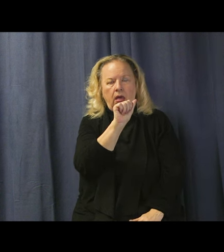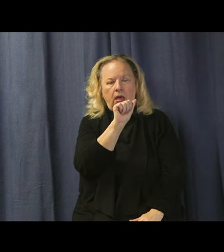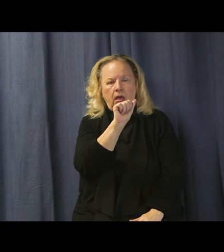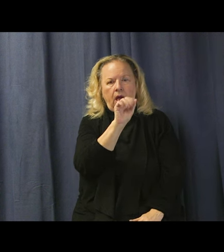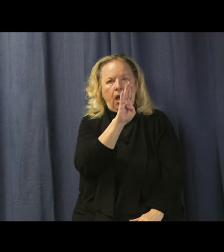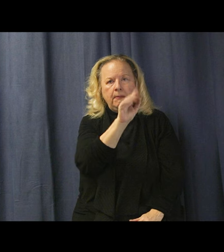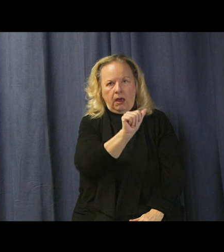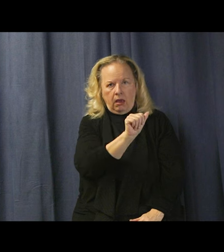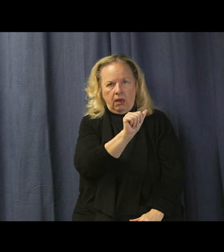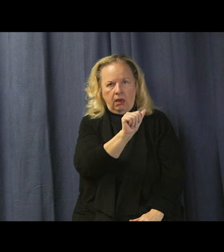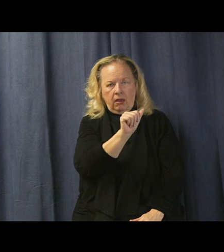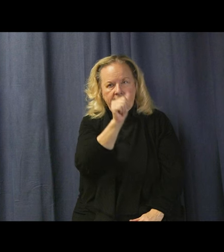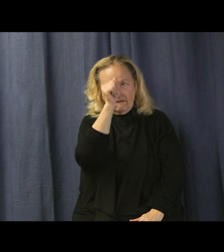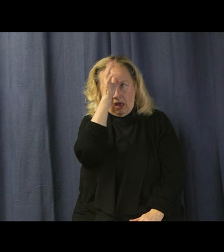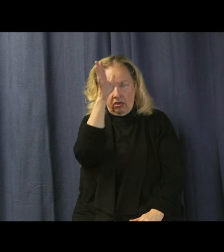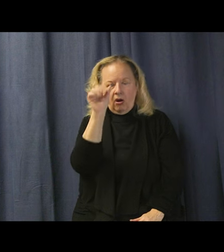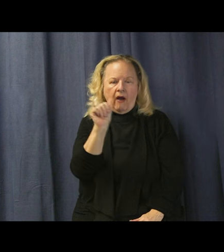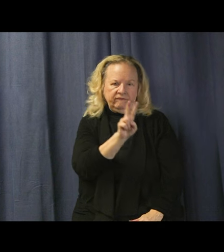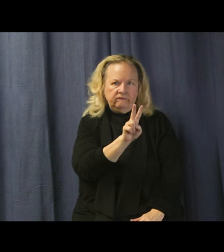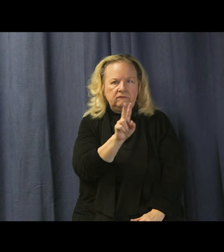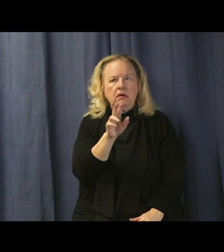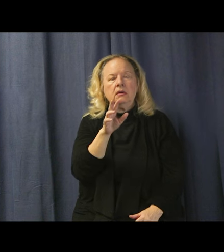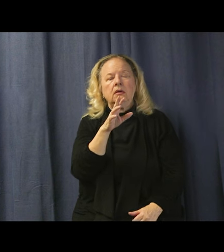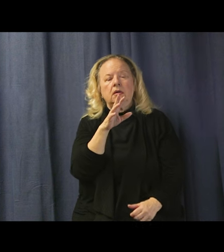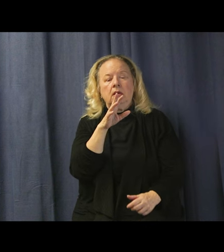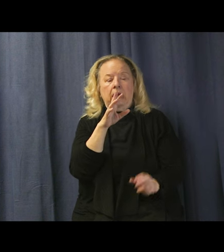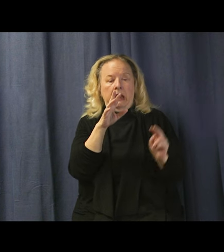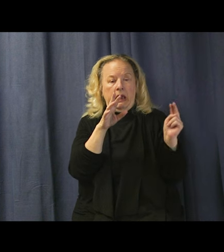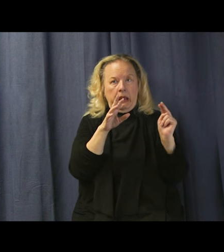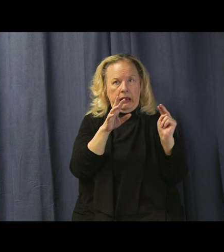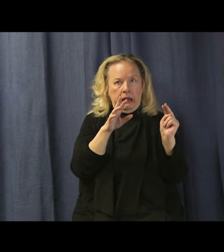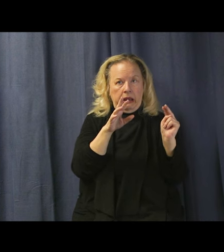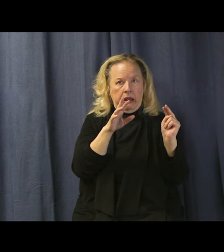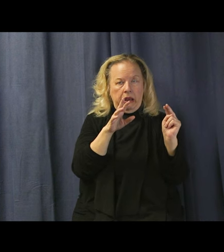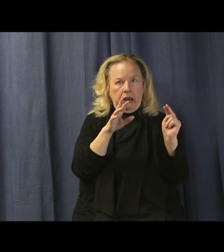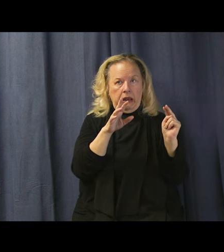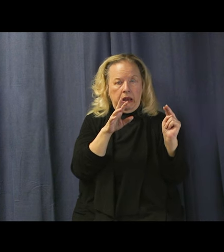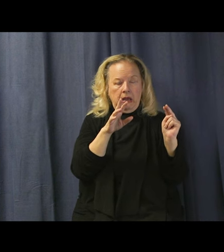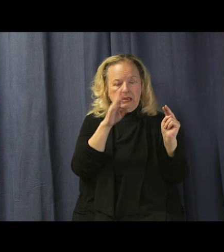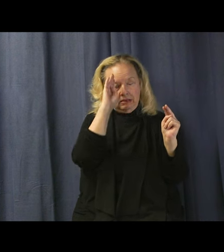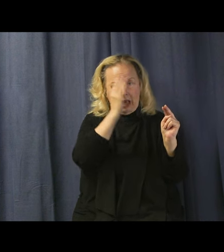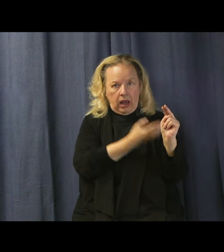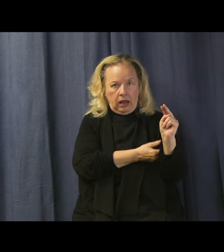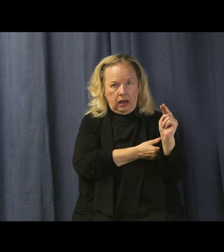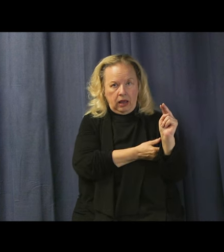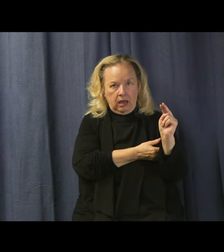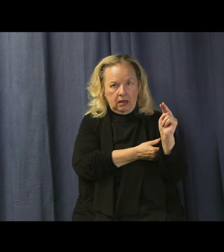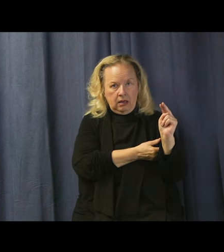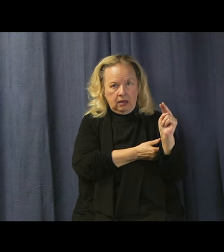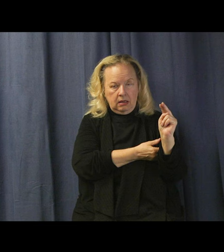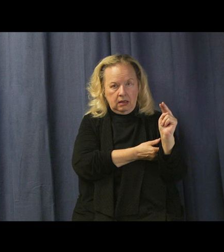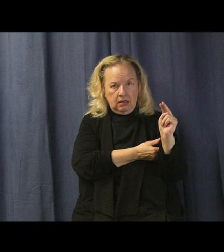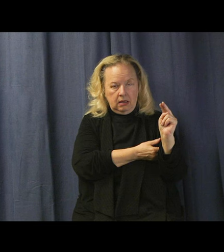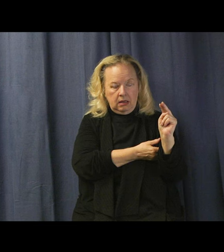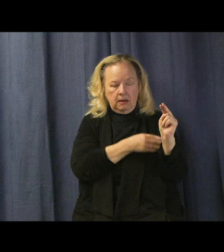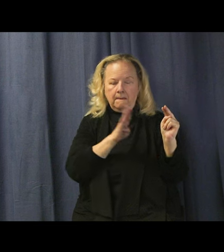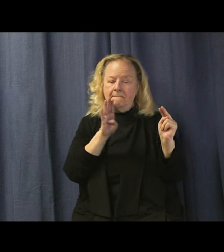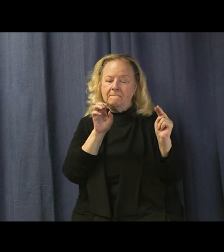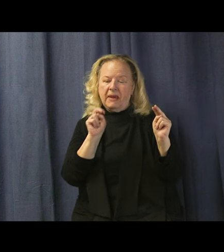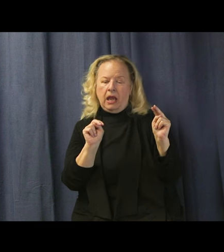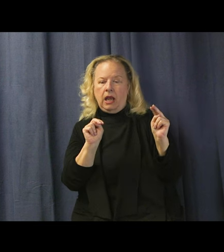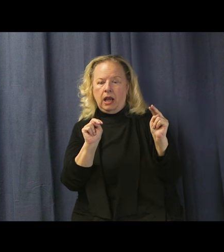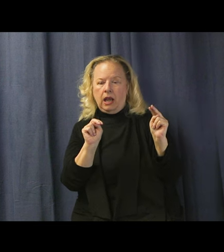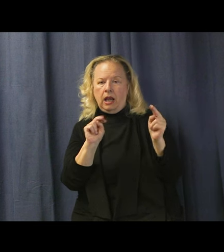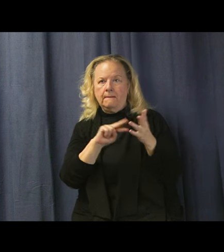Abba, the Father. And if you add the N, you have the Son, Ben